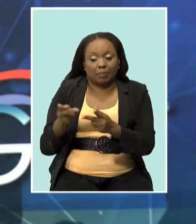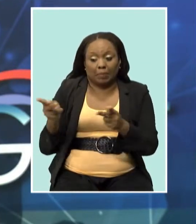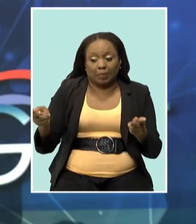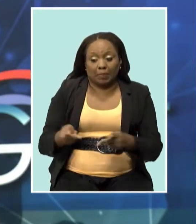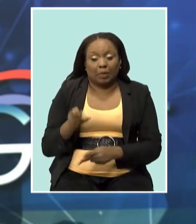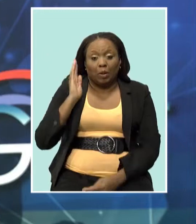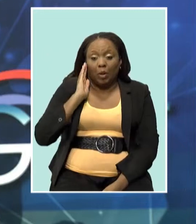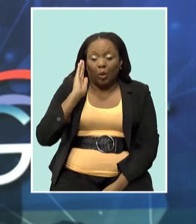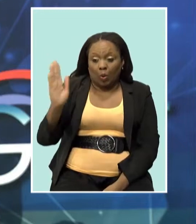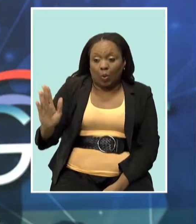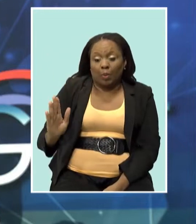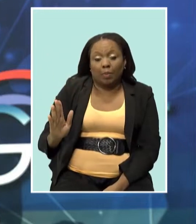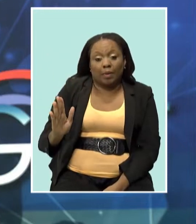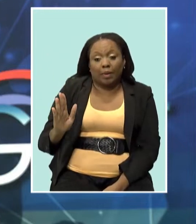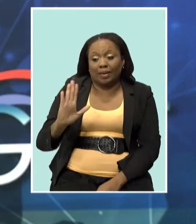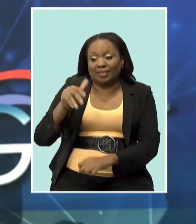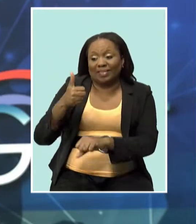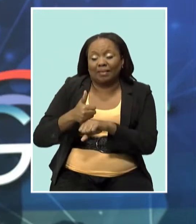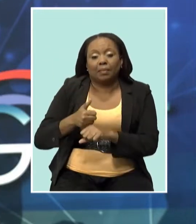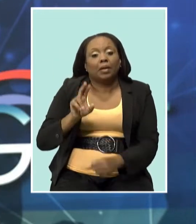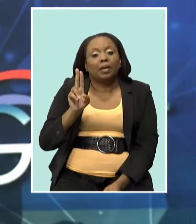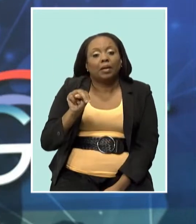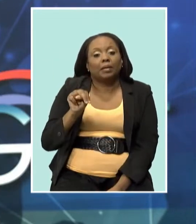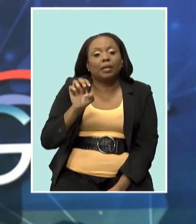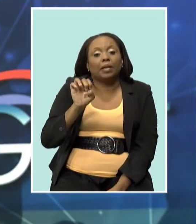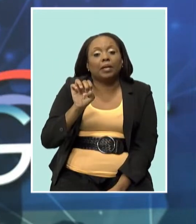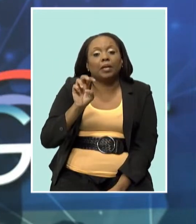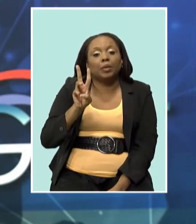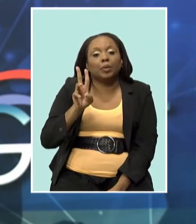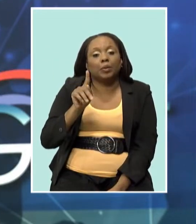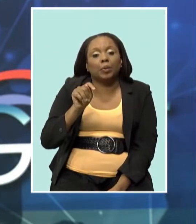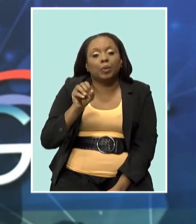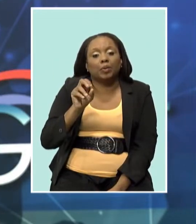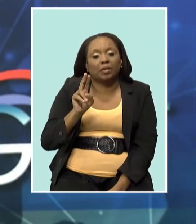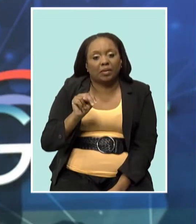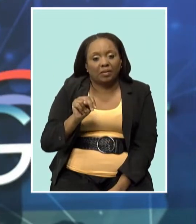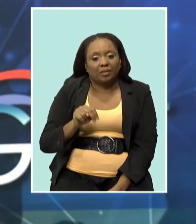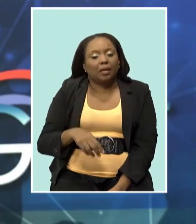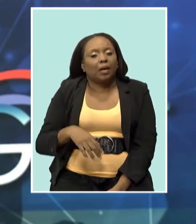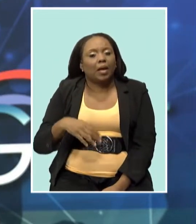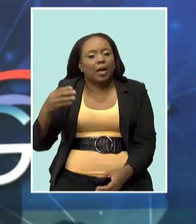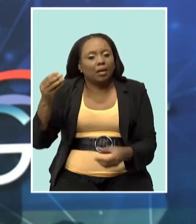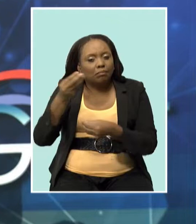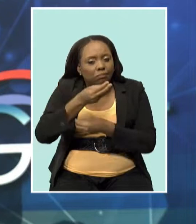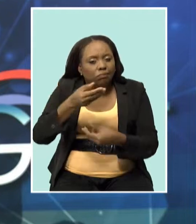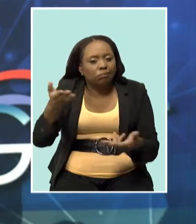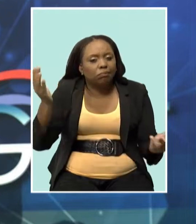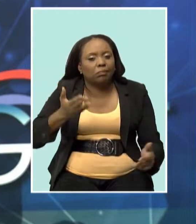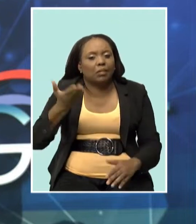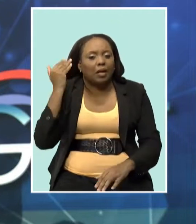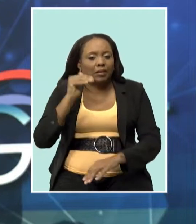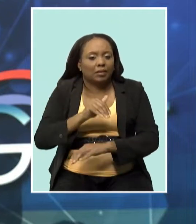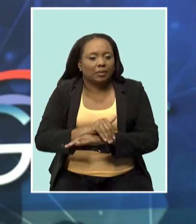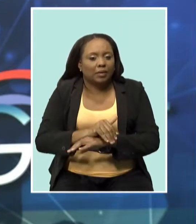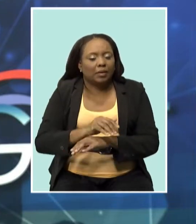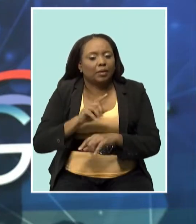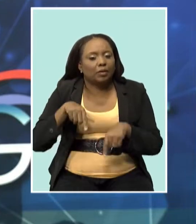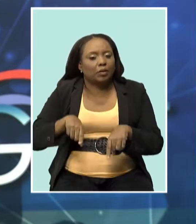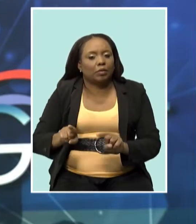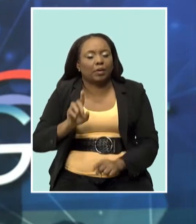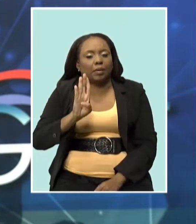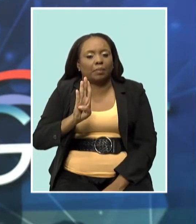3 schools, St. George Secondary, Grantley Adams Memorial and Frederick Smith Secondary, participated in the exercise. In